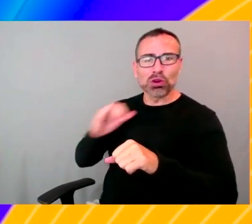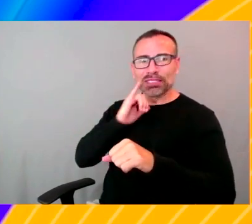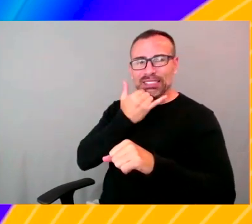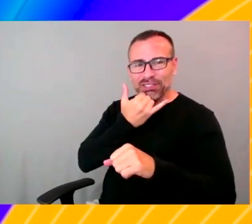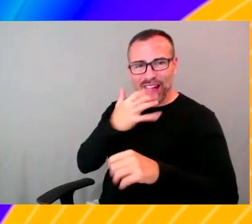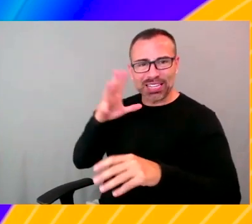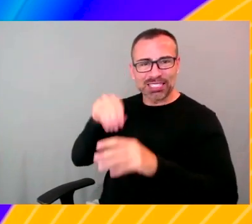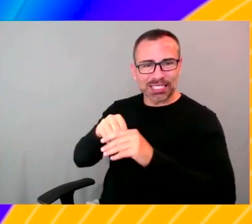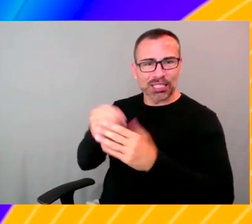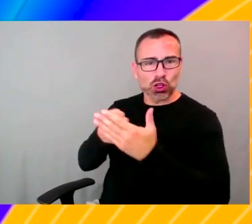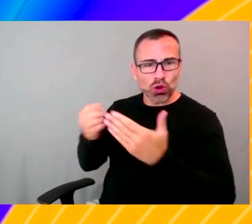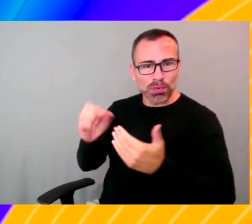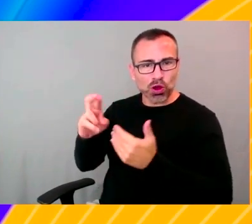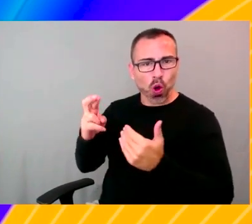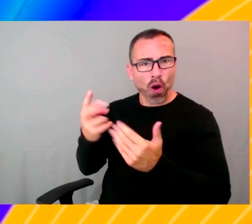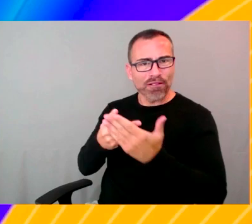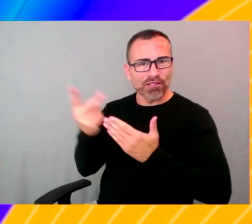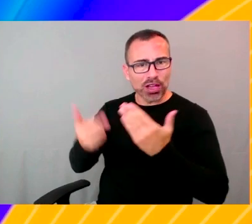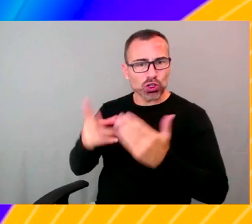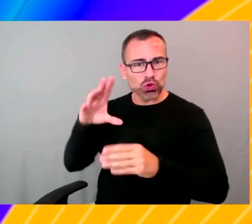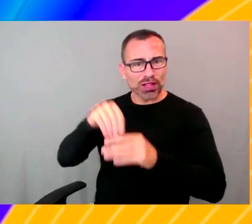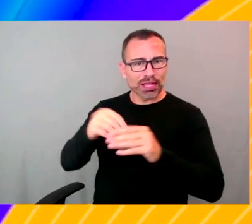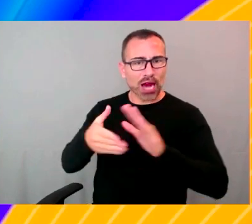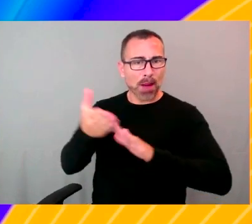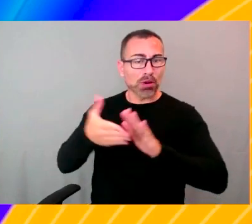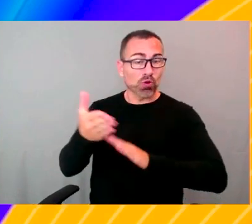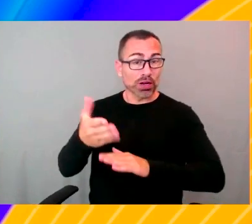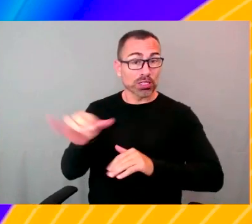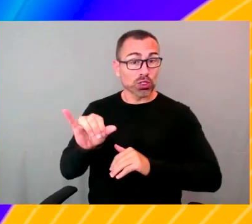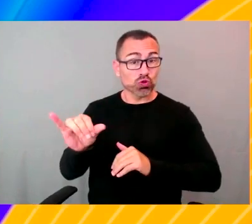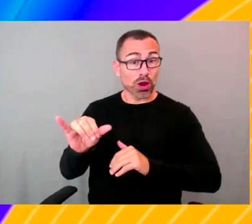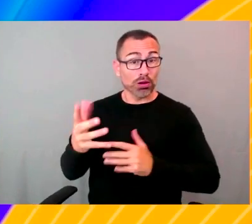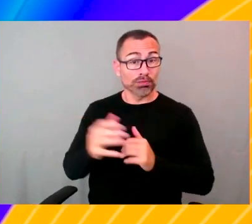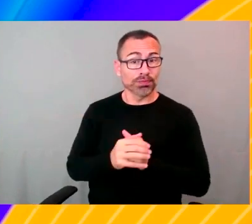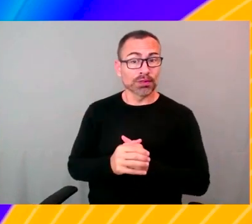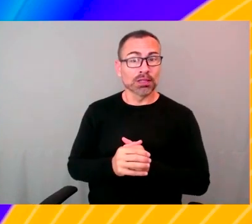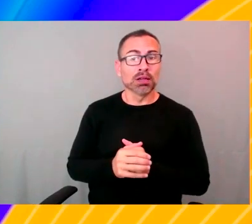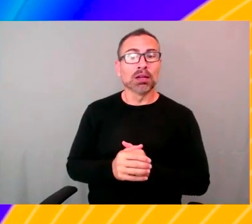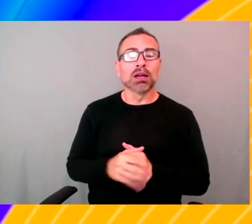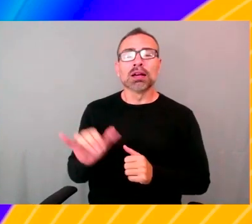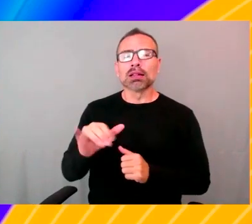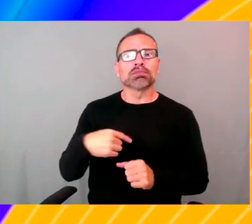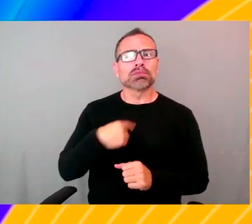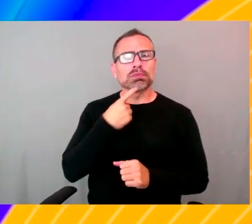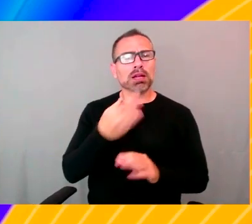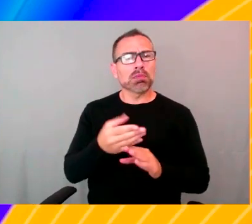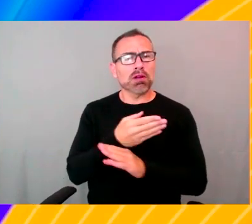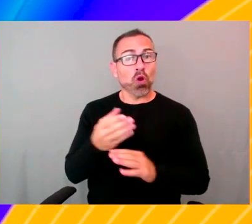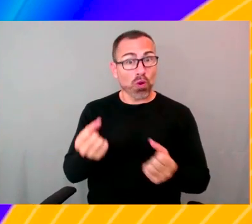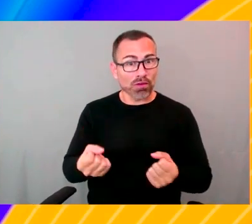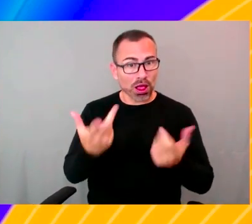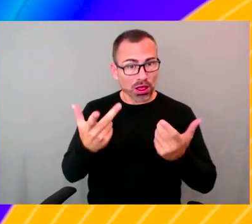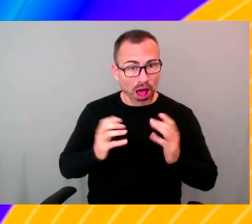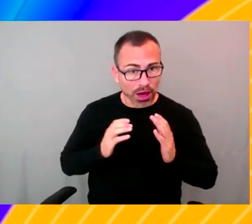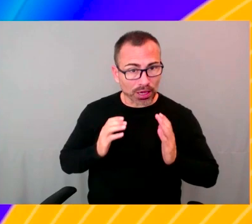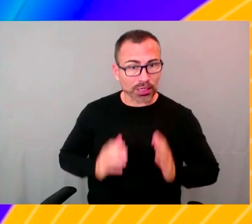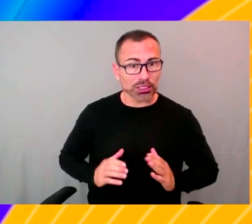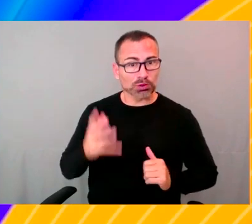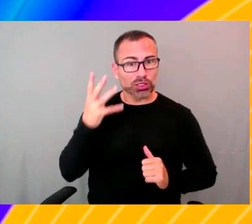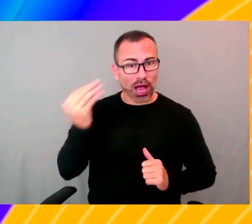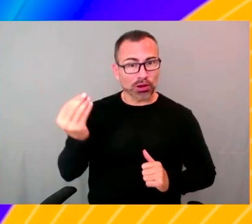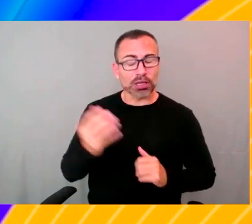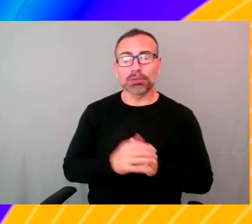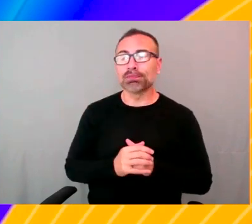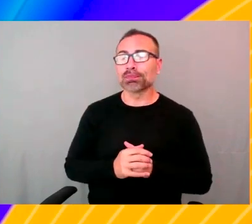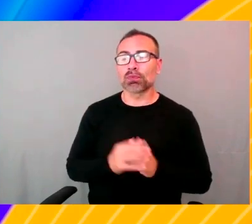your operations as well. Now, just as you mentioned, we've got a lot of industrial customers out there, and historically what they've been